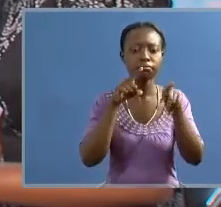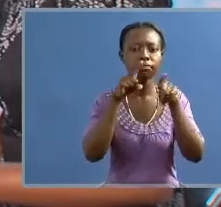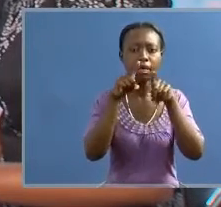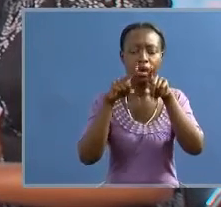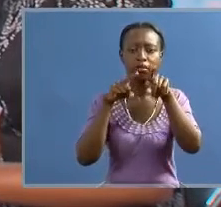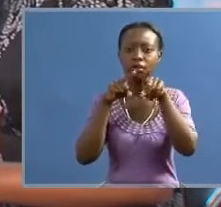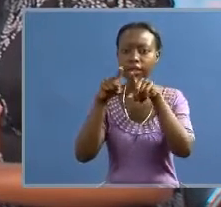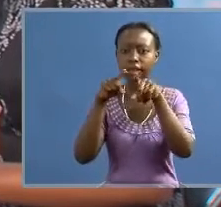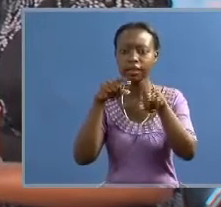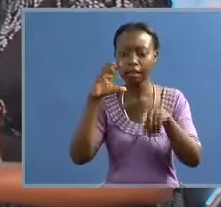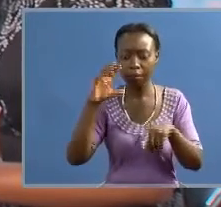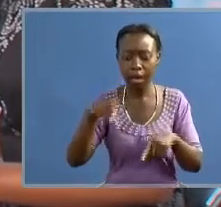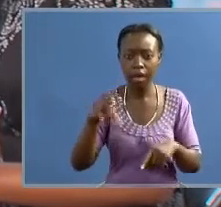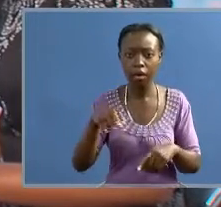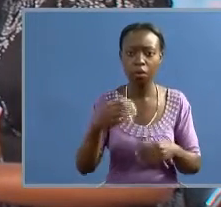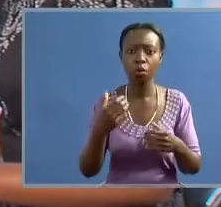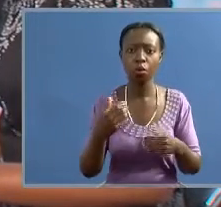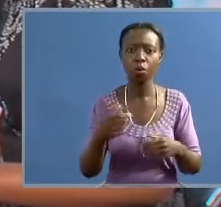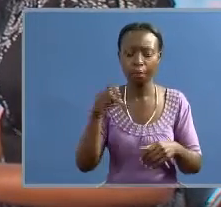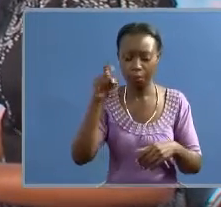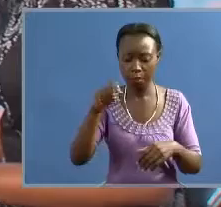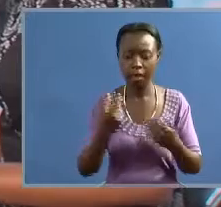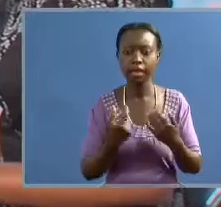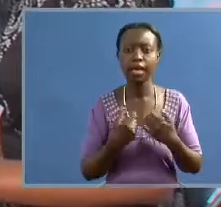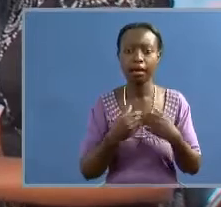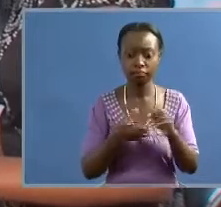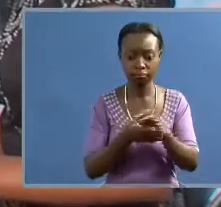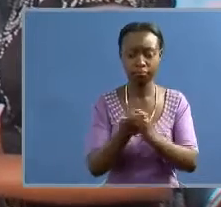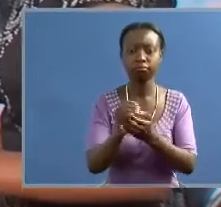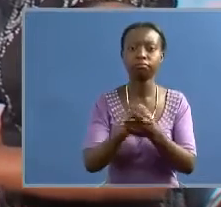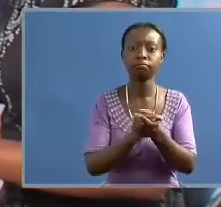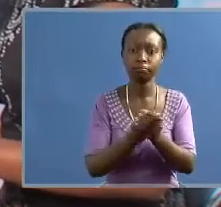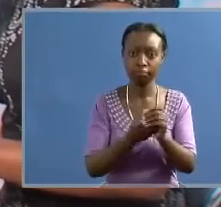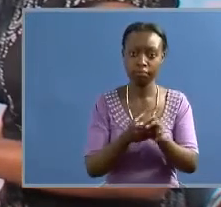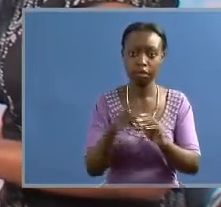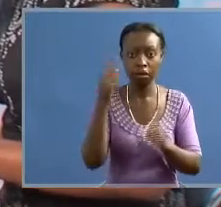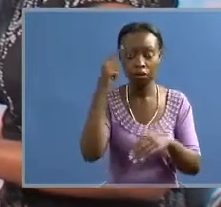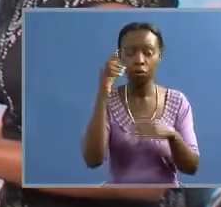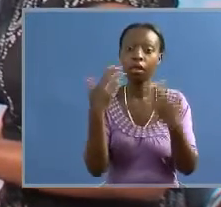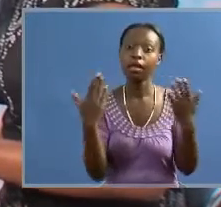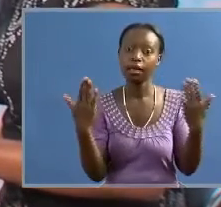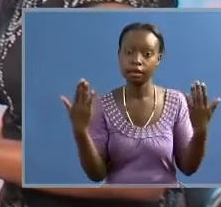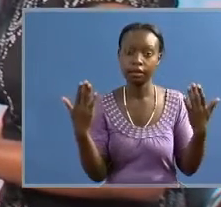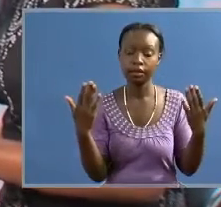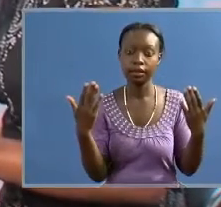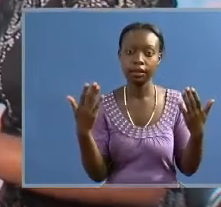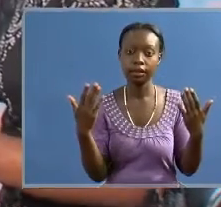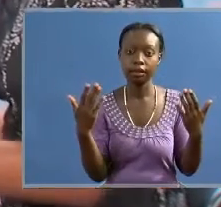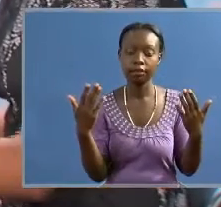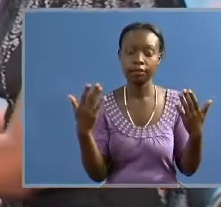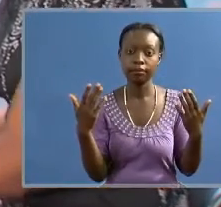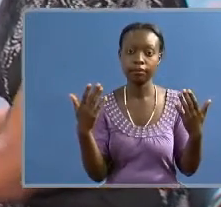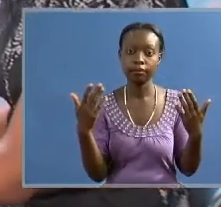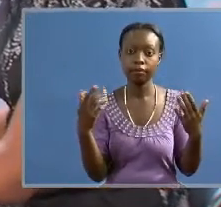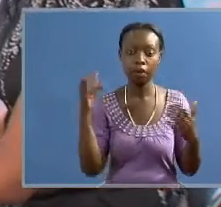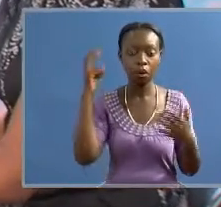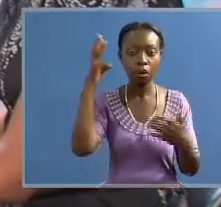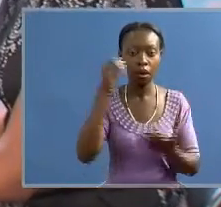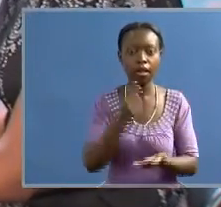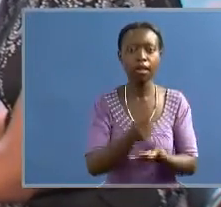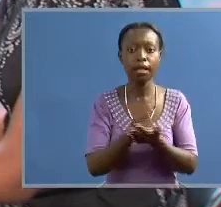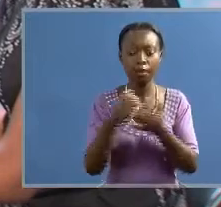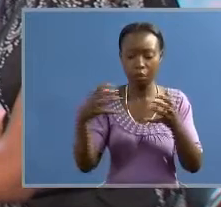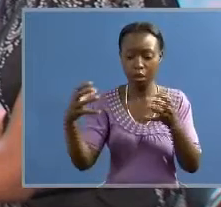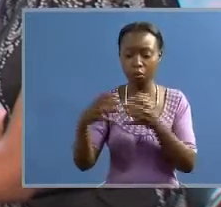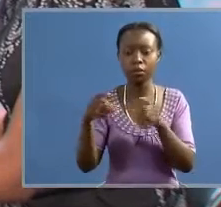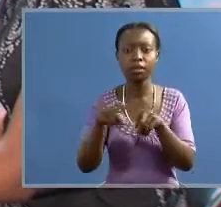or sanitizers to disinfect the hands and so on and so forth. That would be able to actually help the community